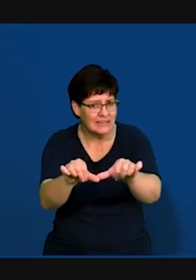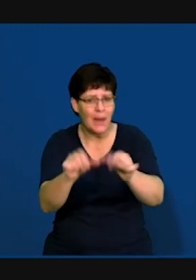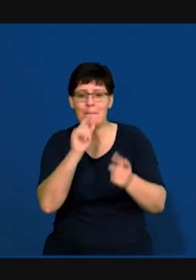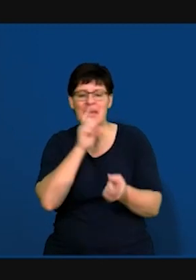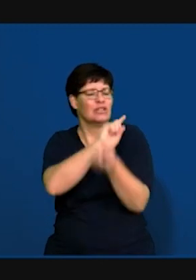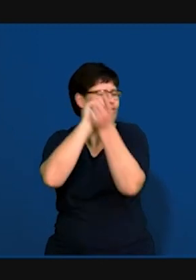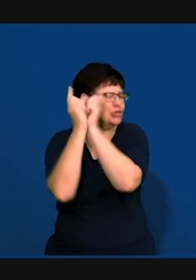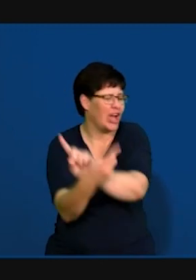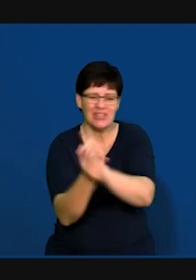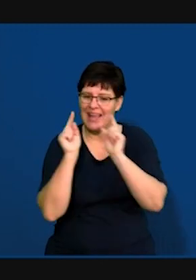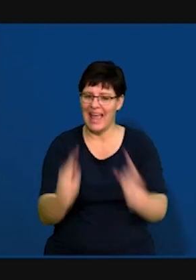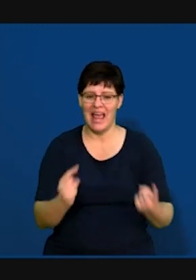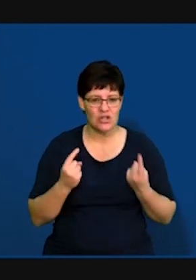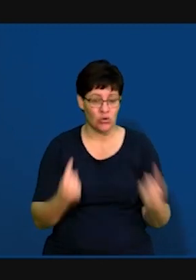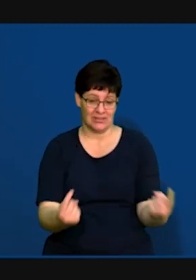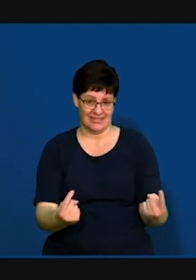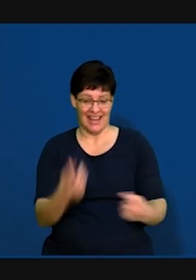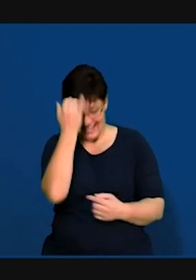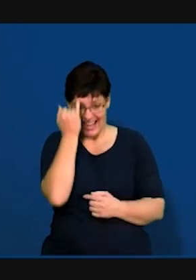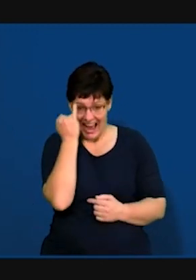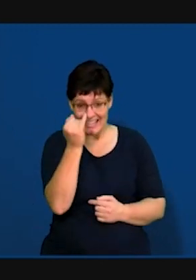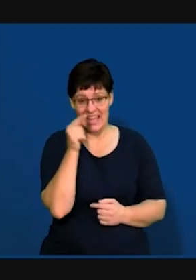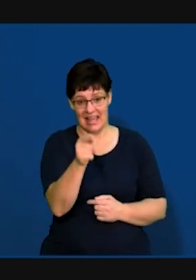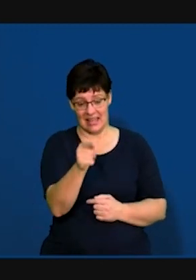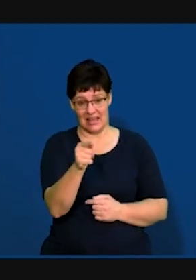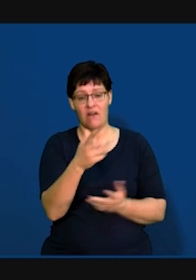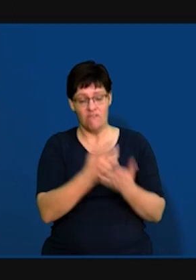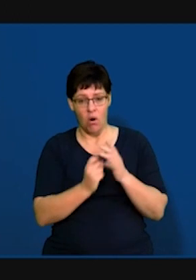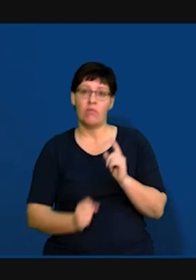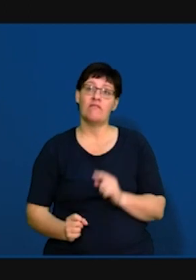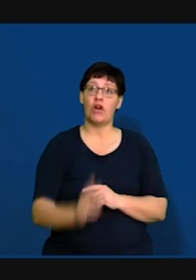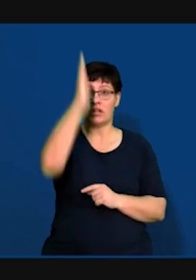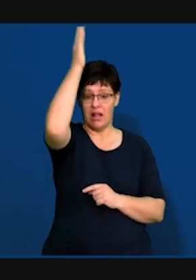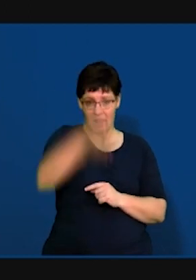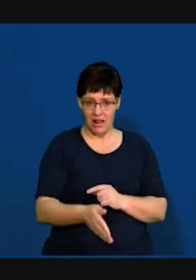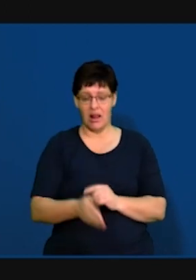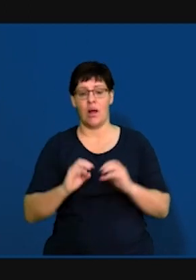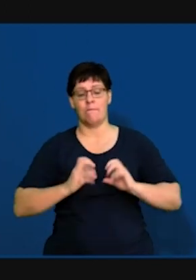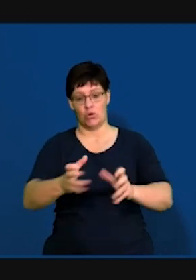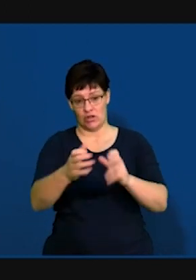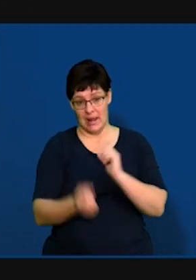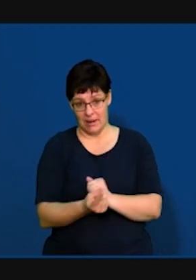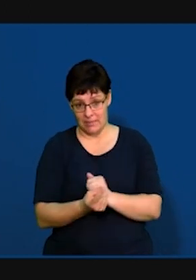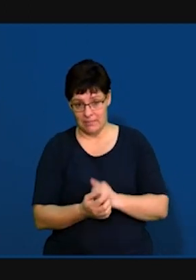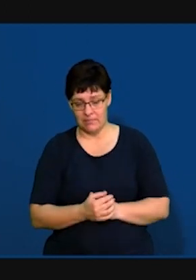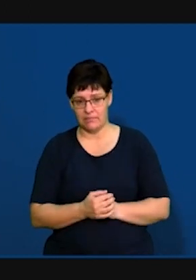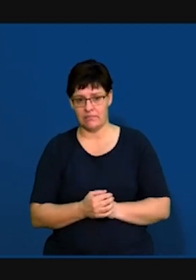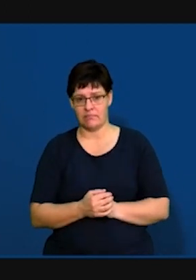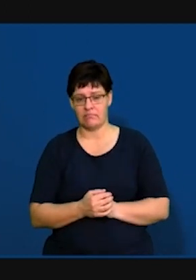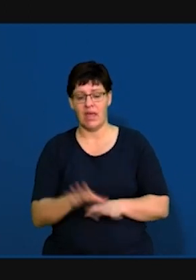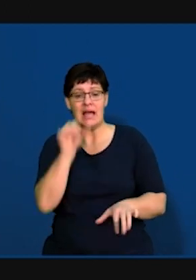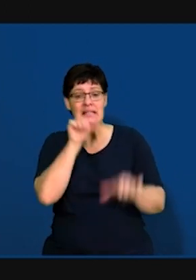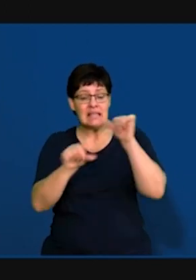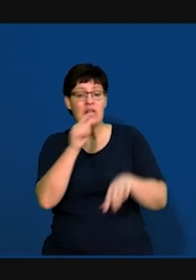not change. Okay, that's the big idea in as far as vertical projectile motion is concerned. Okay, now the use of signs